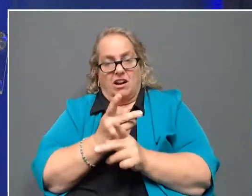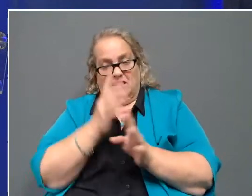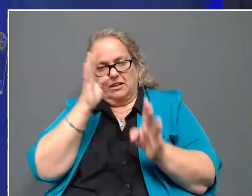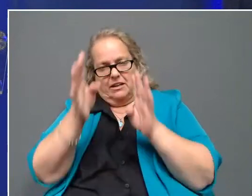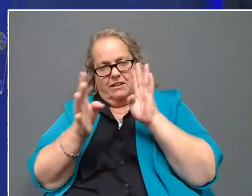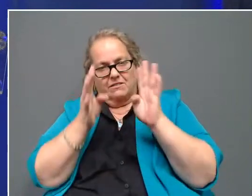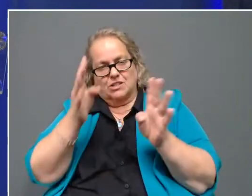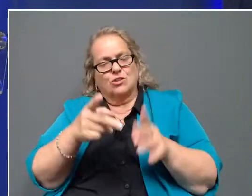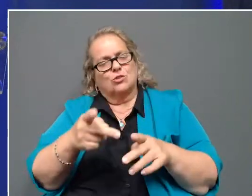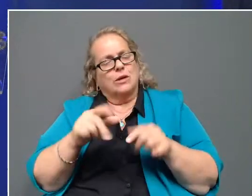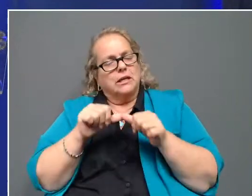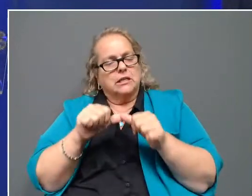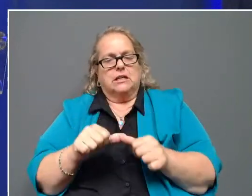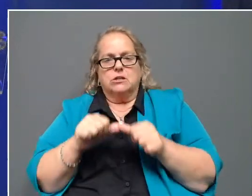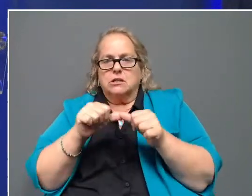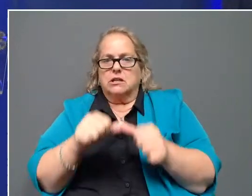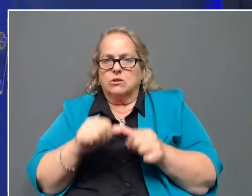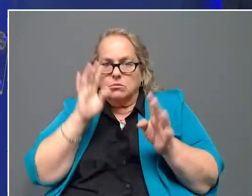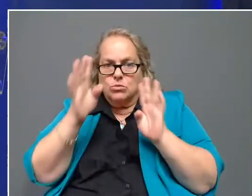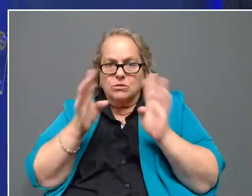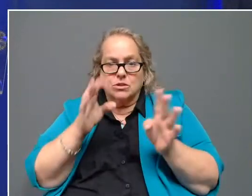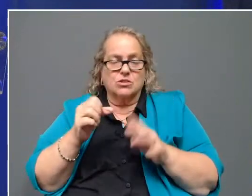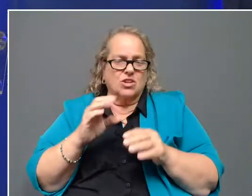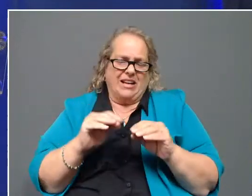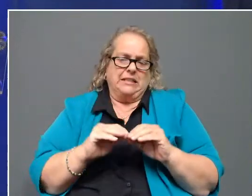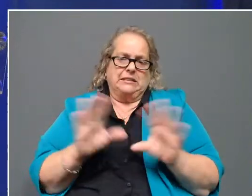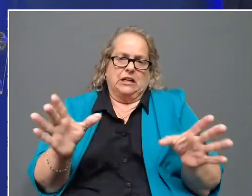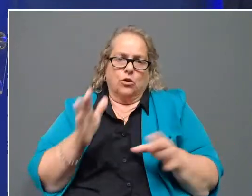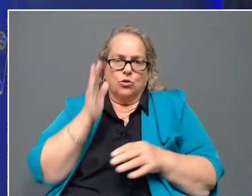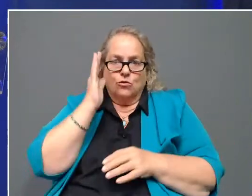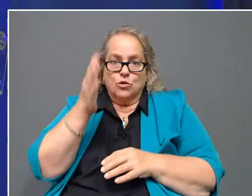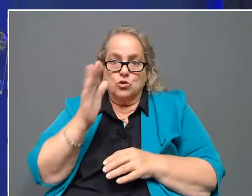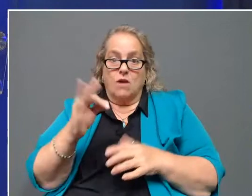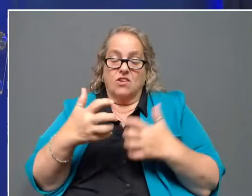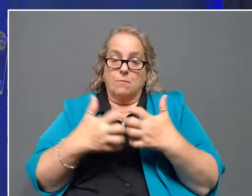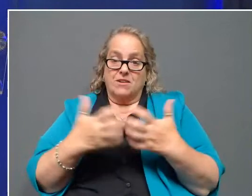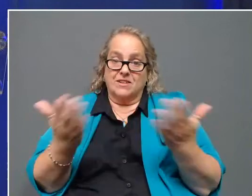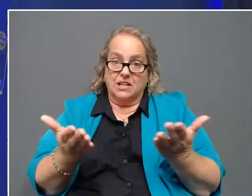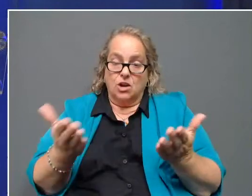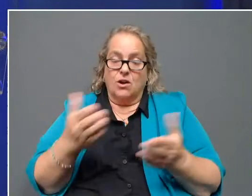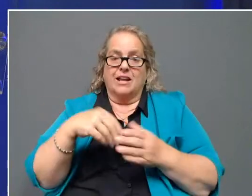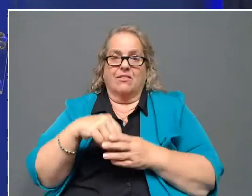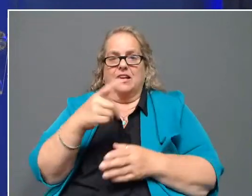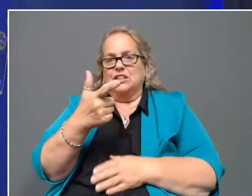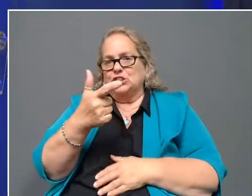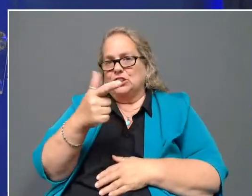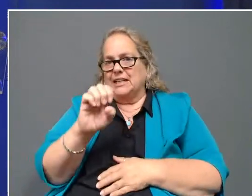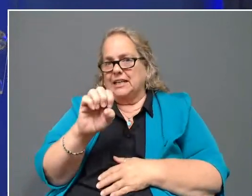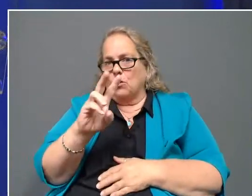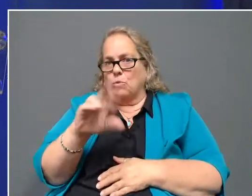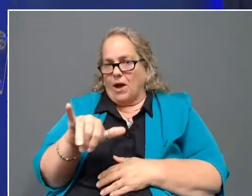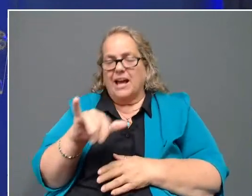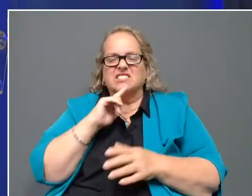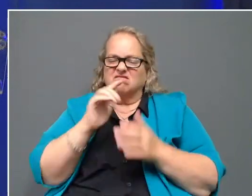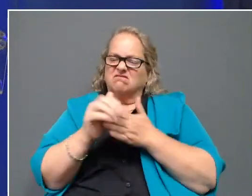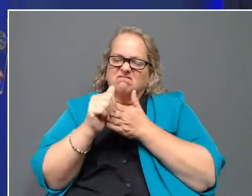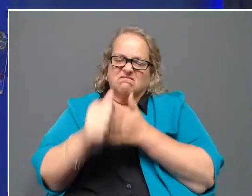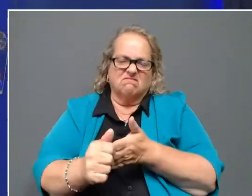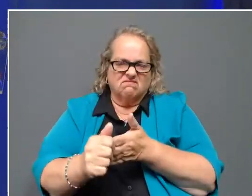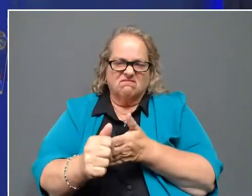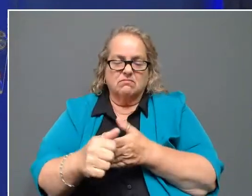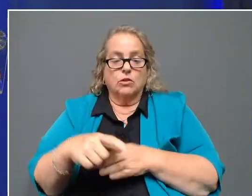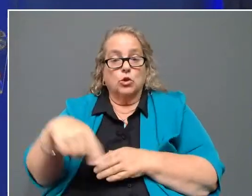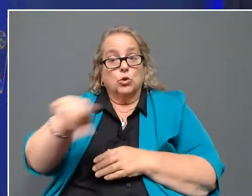So it's clear the future of manufacturing is here and the GE way is leading that. You all have also stepped